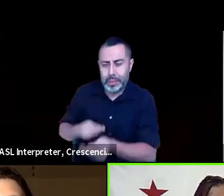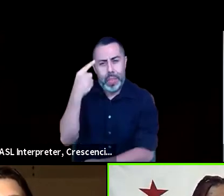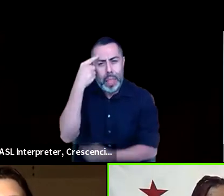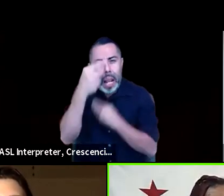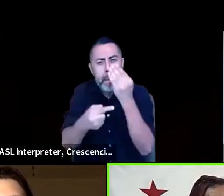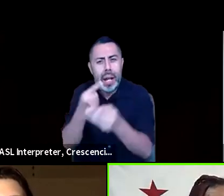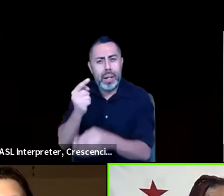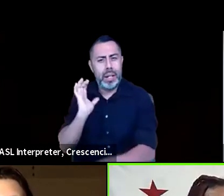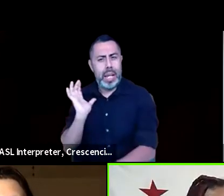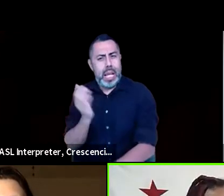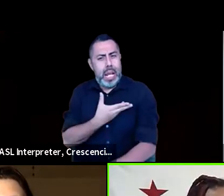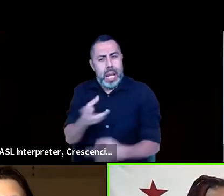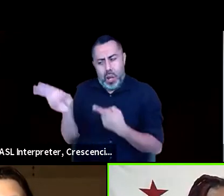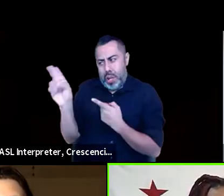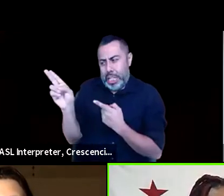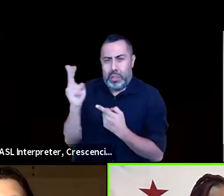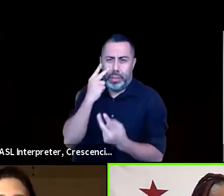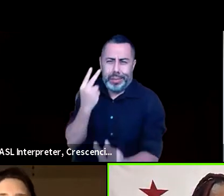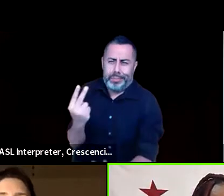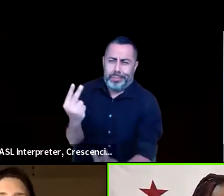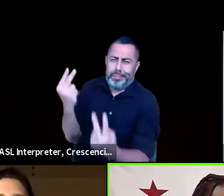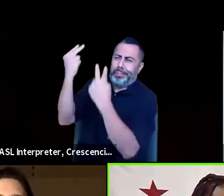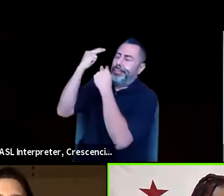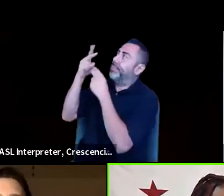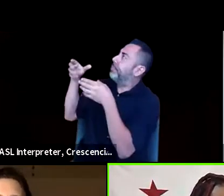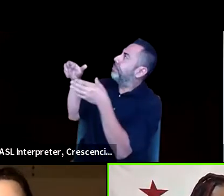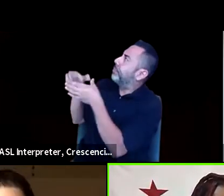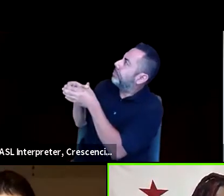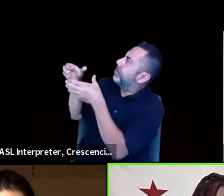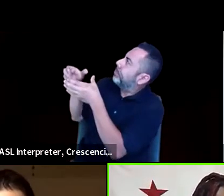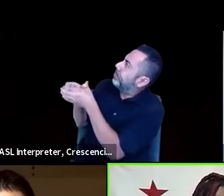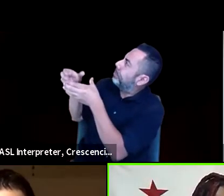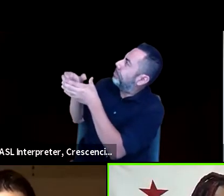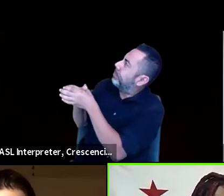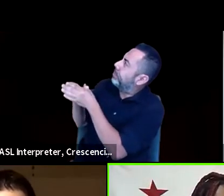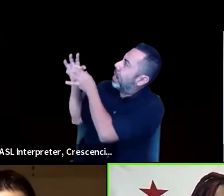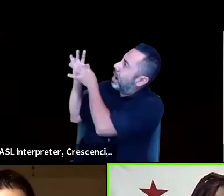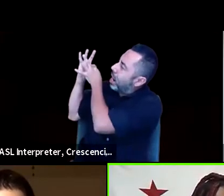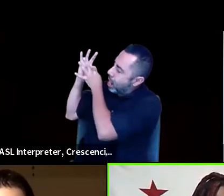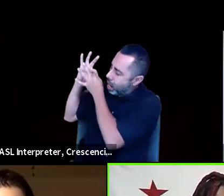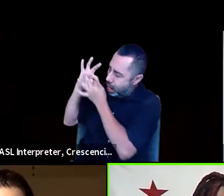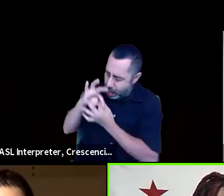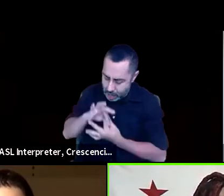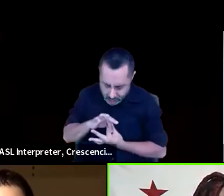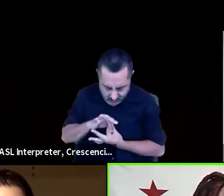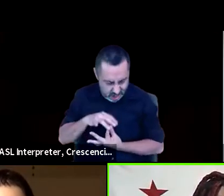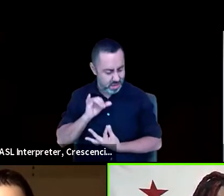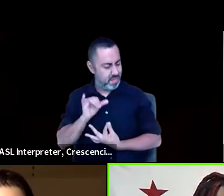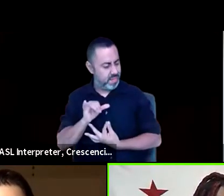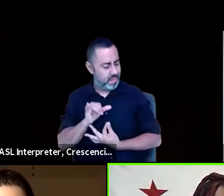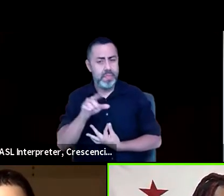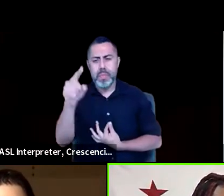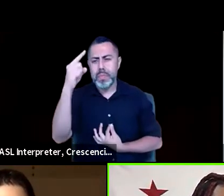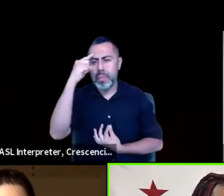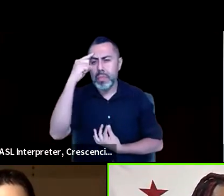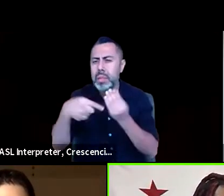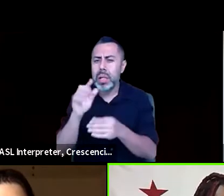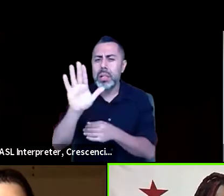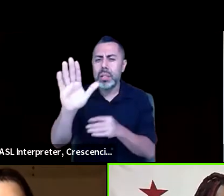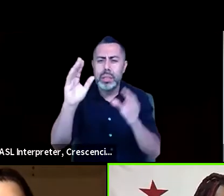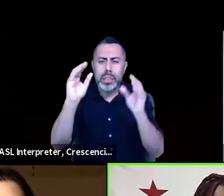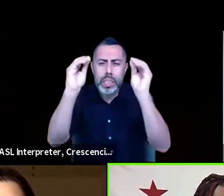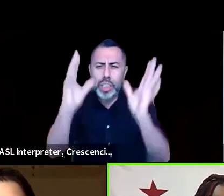building on came from. Take a moment to call the name of a teacher or a mentor and